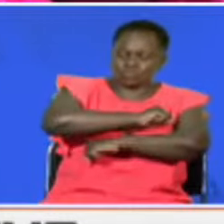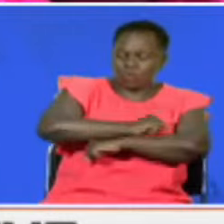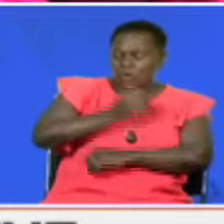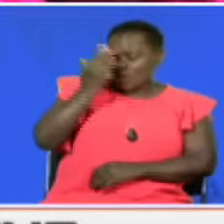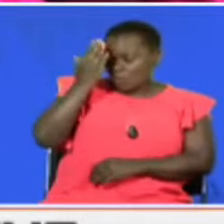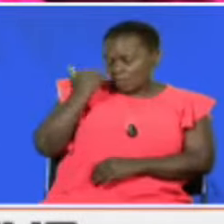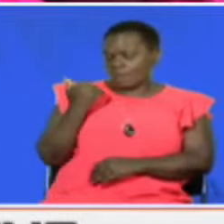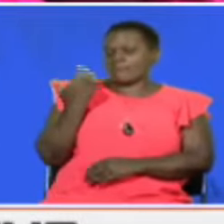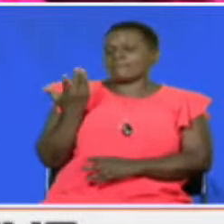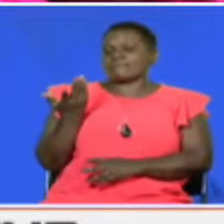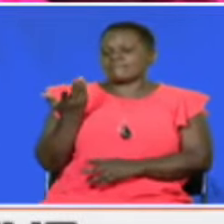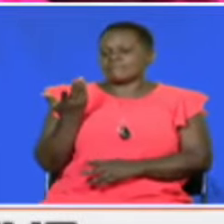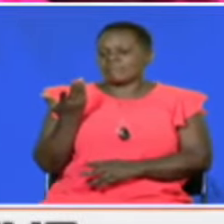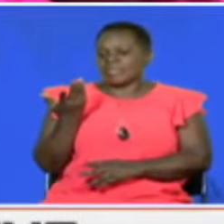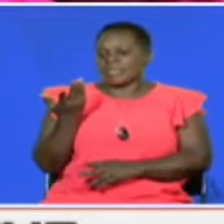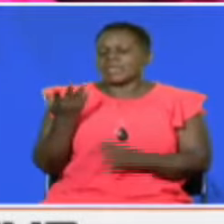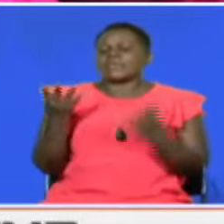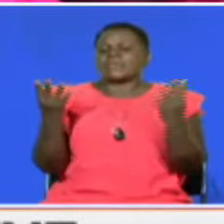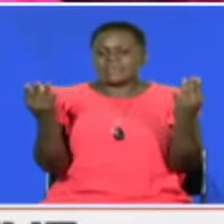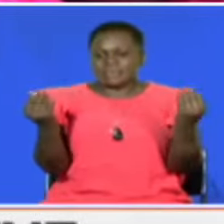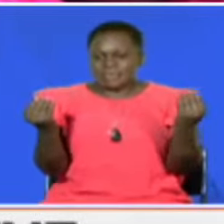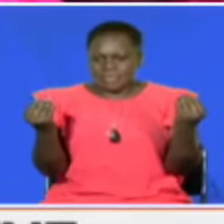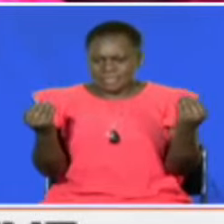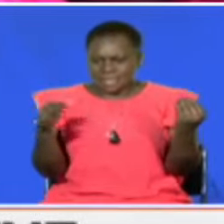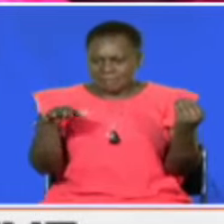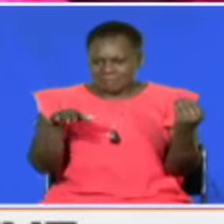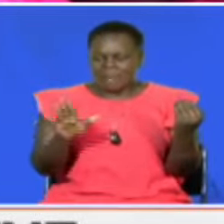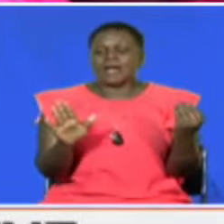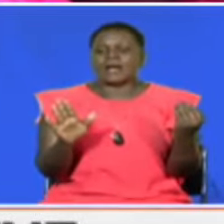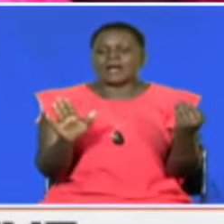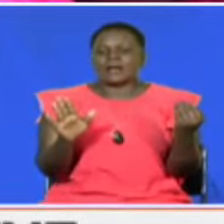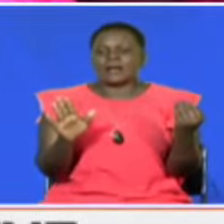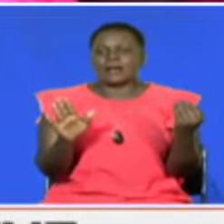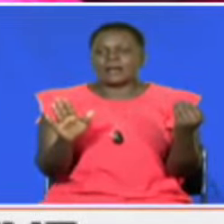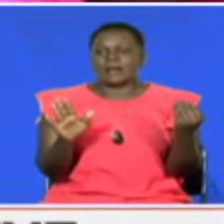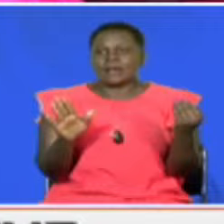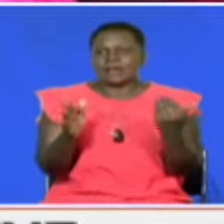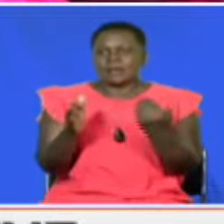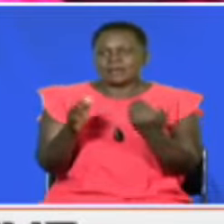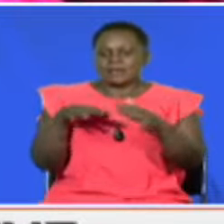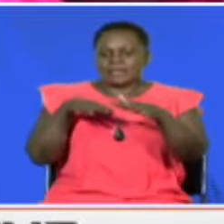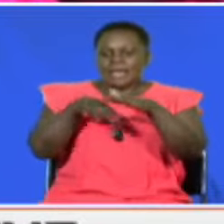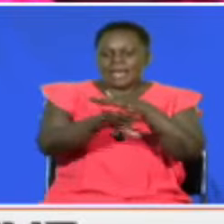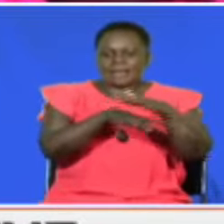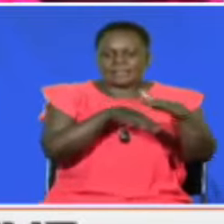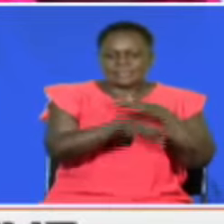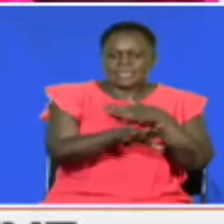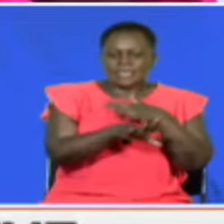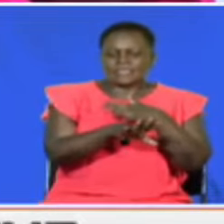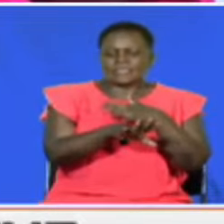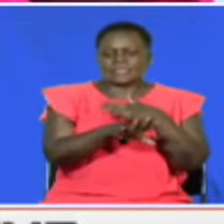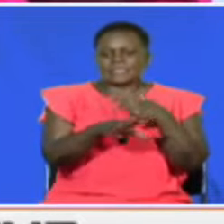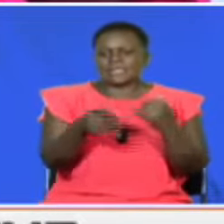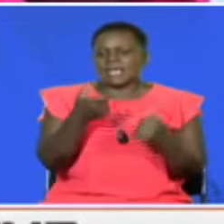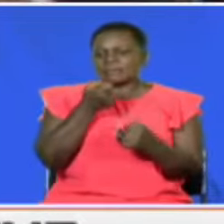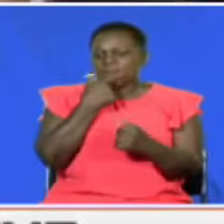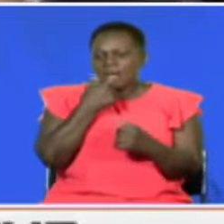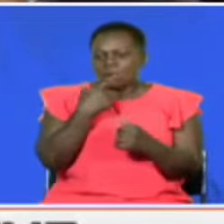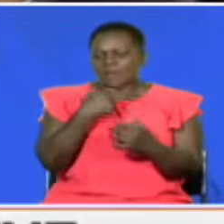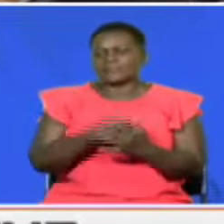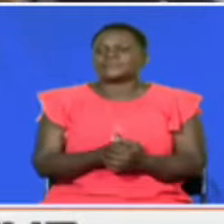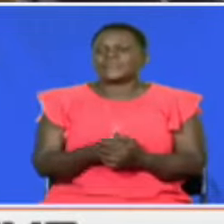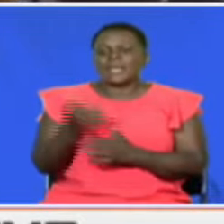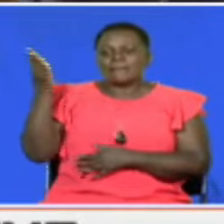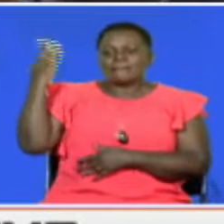that it will be easy for them to be catered for or to have an insurance while they are at school.